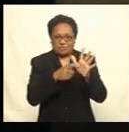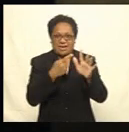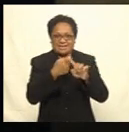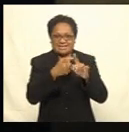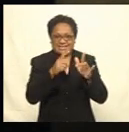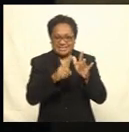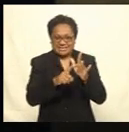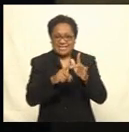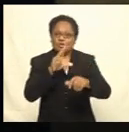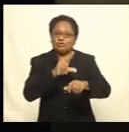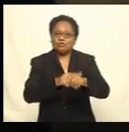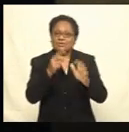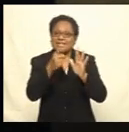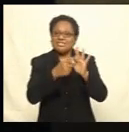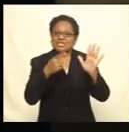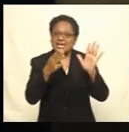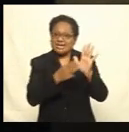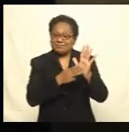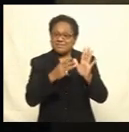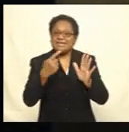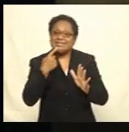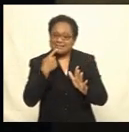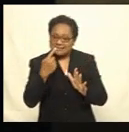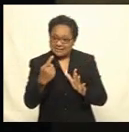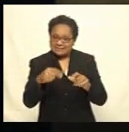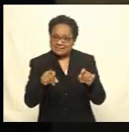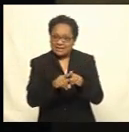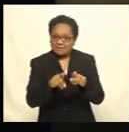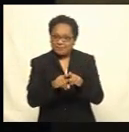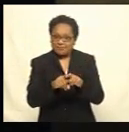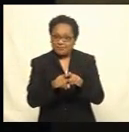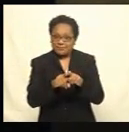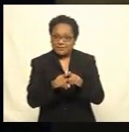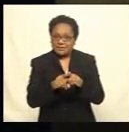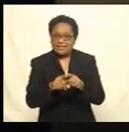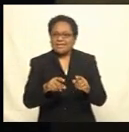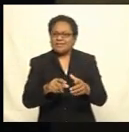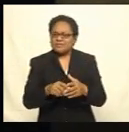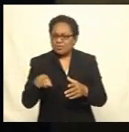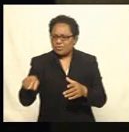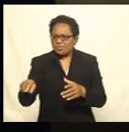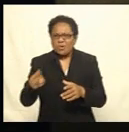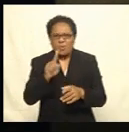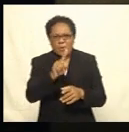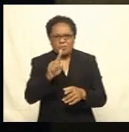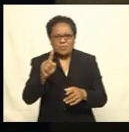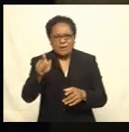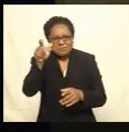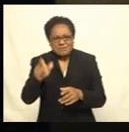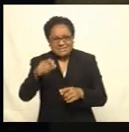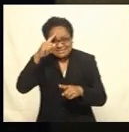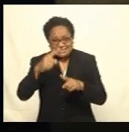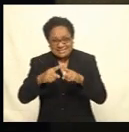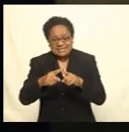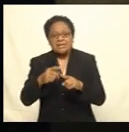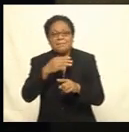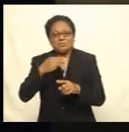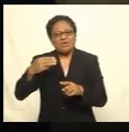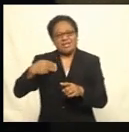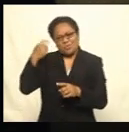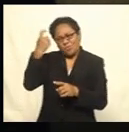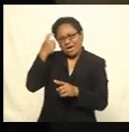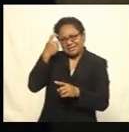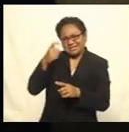Health, Dr. James Fong, has also highlighted that case 111 is also a concern for the ministry due to